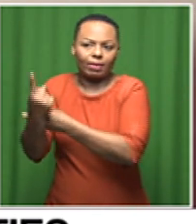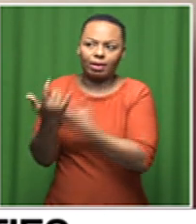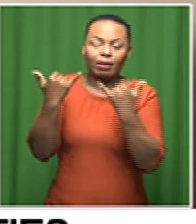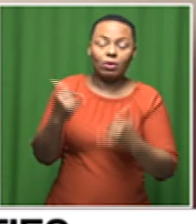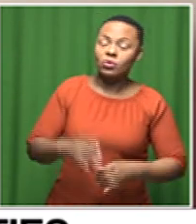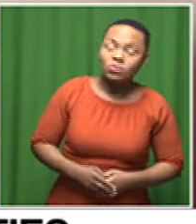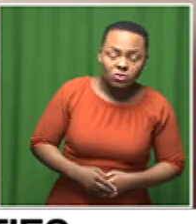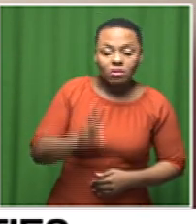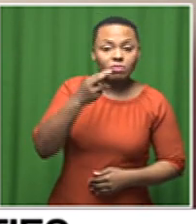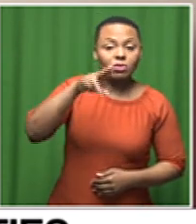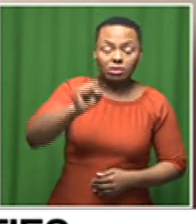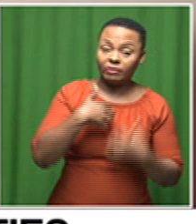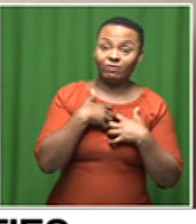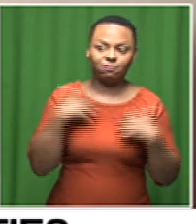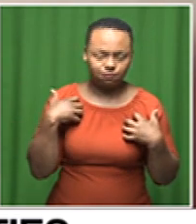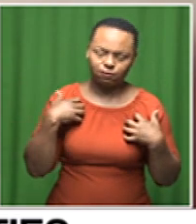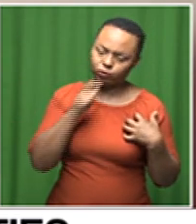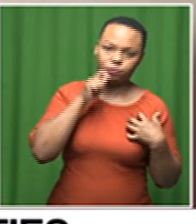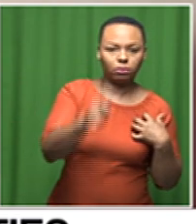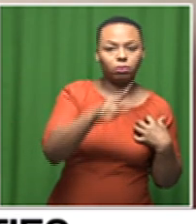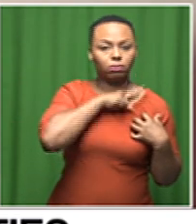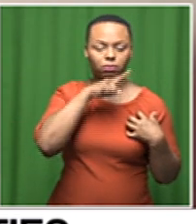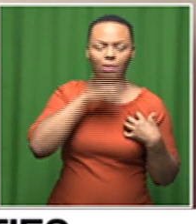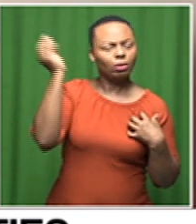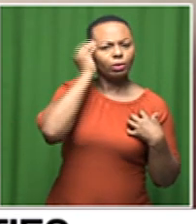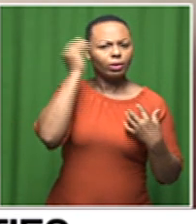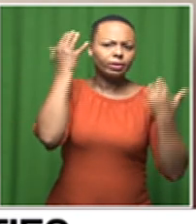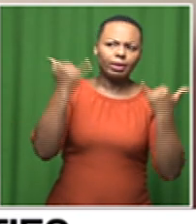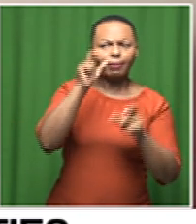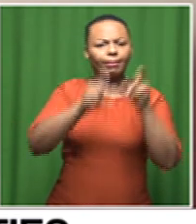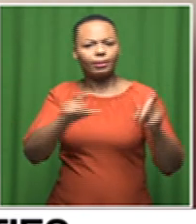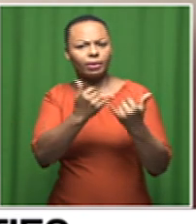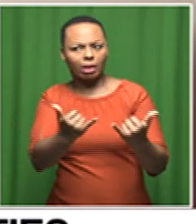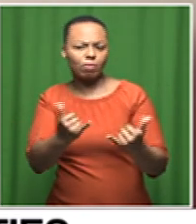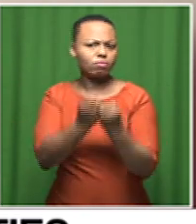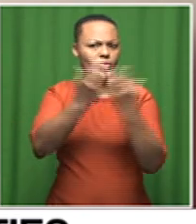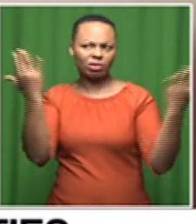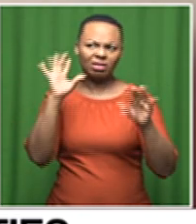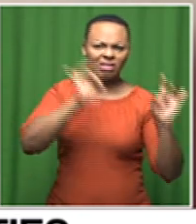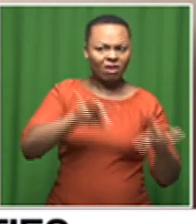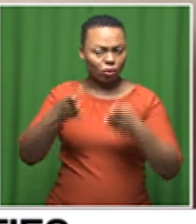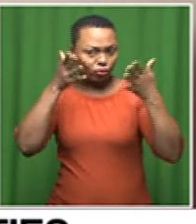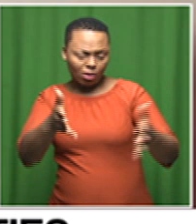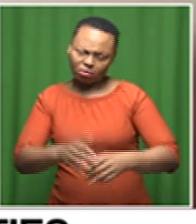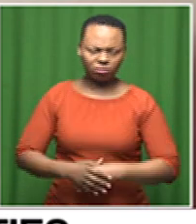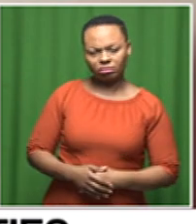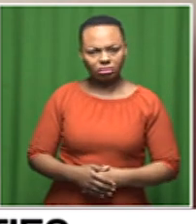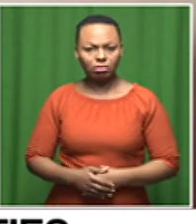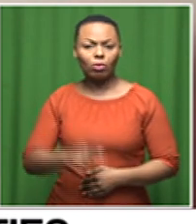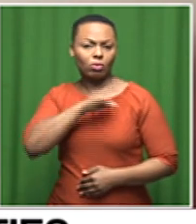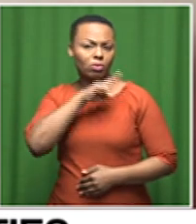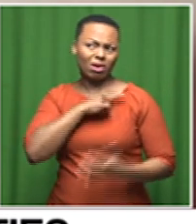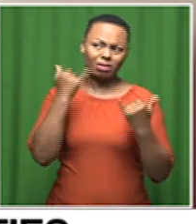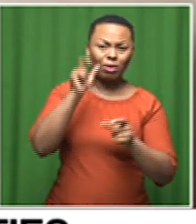Musa, it's really frustrating because we know that people, they don't have to suffer like that, and we don't understand